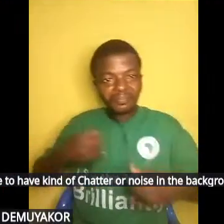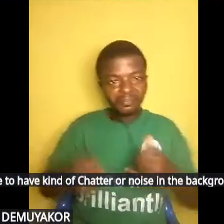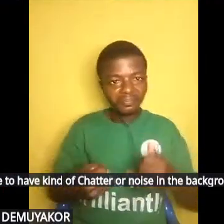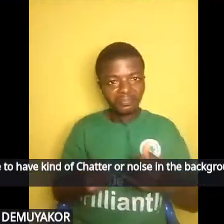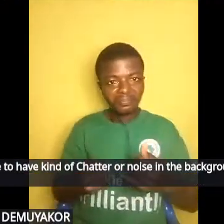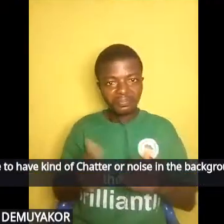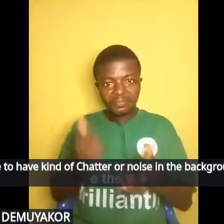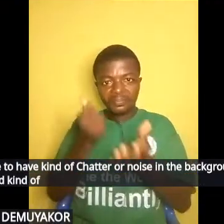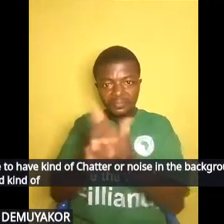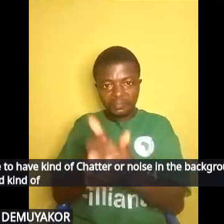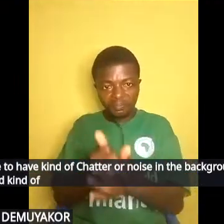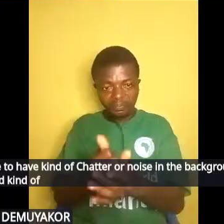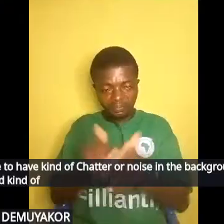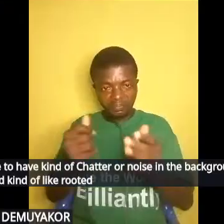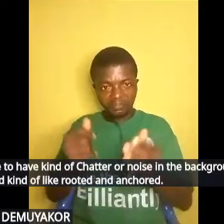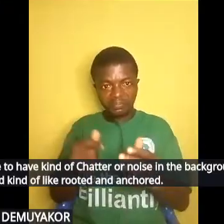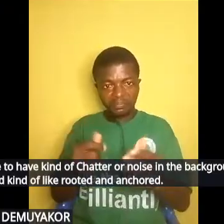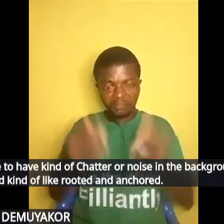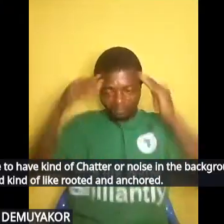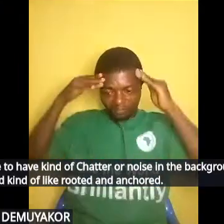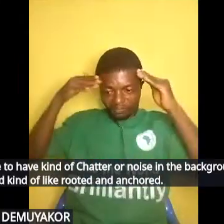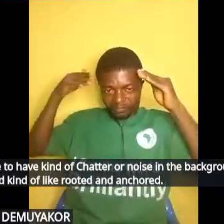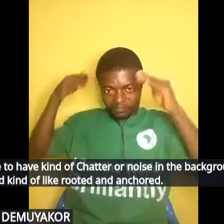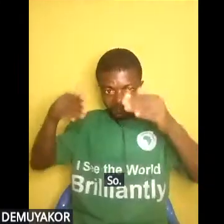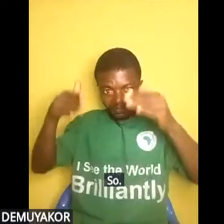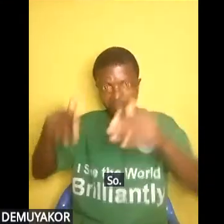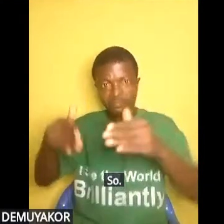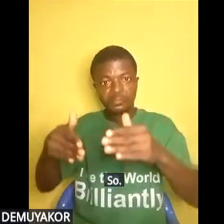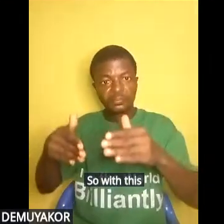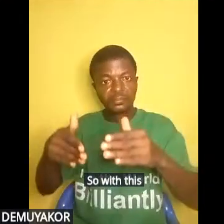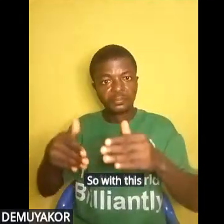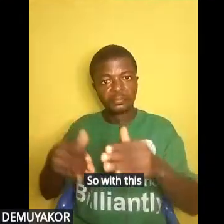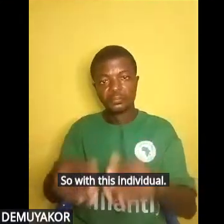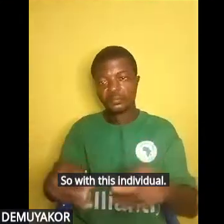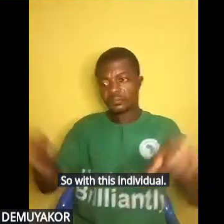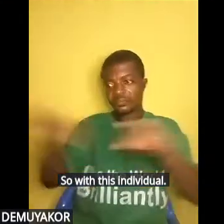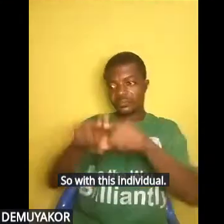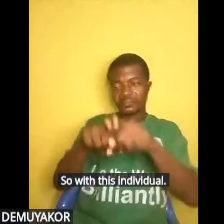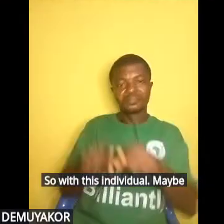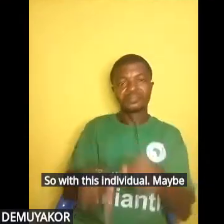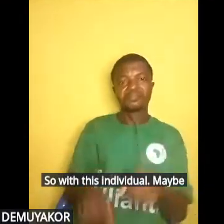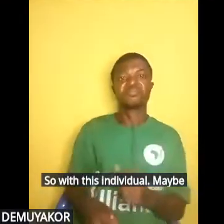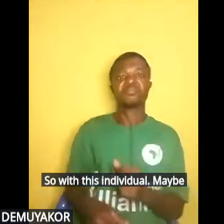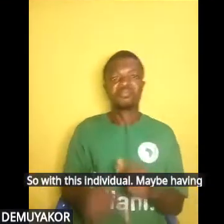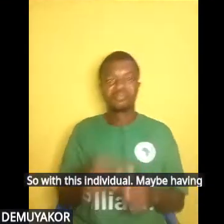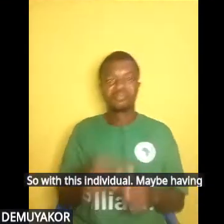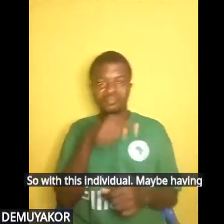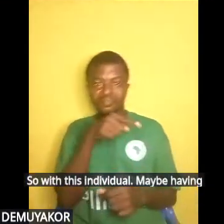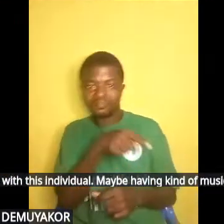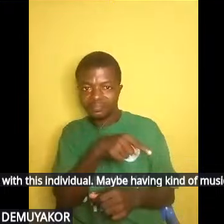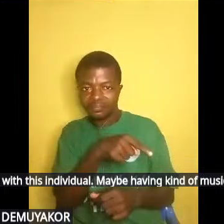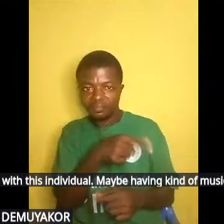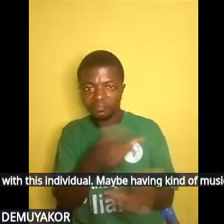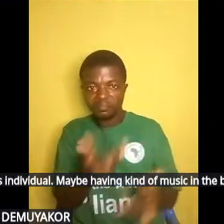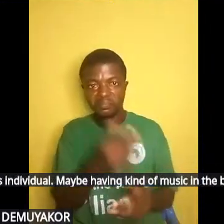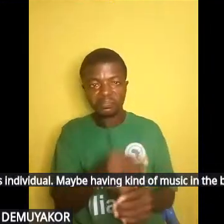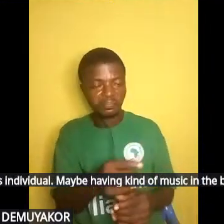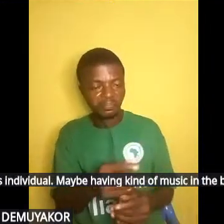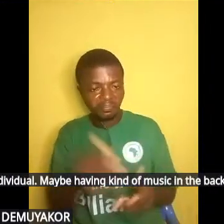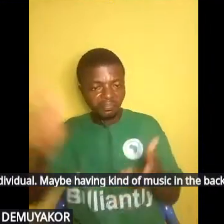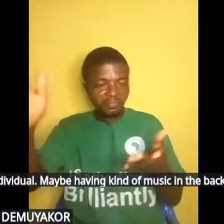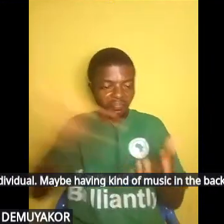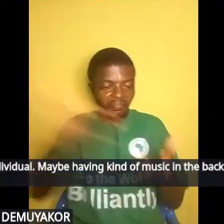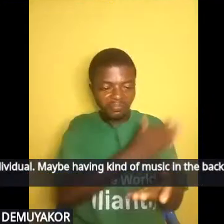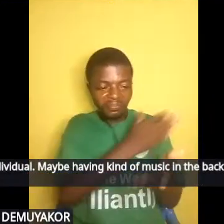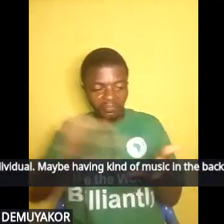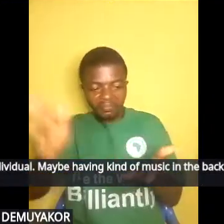kind of like rooted and anchored. So with this individual, maybe having kind of music in the background, maybe allowing them